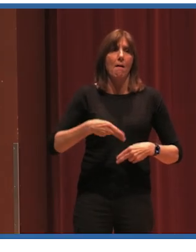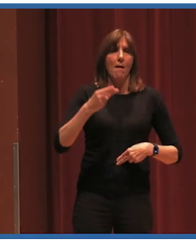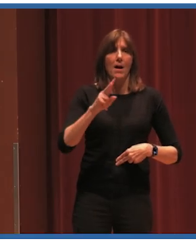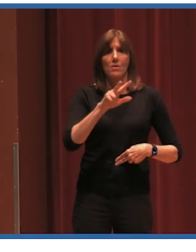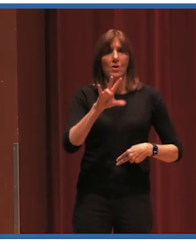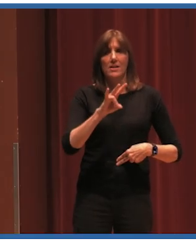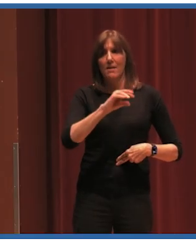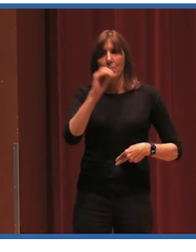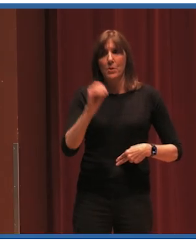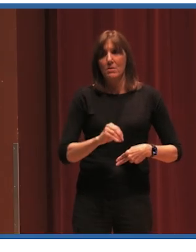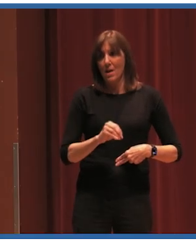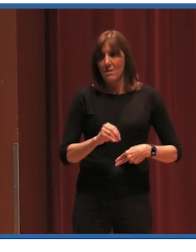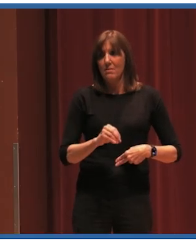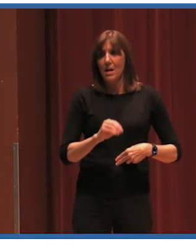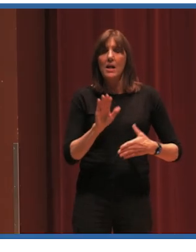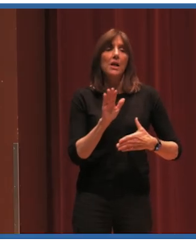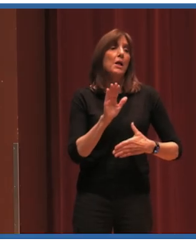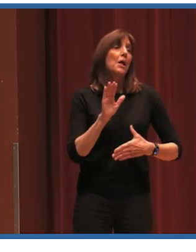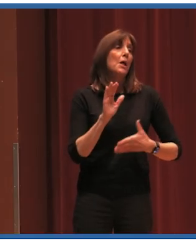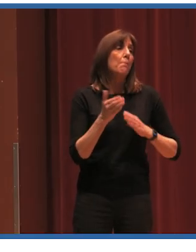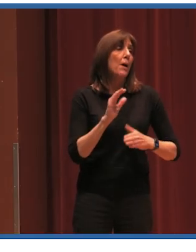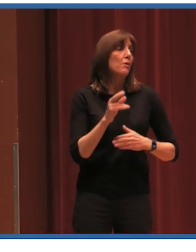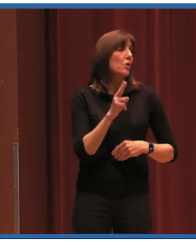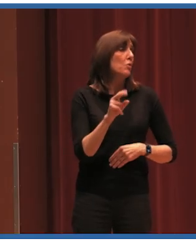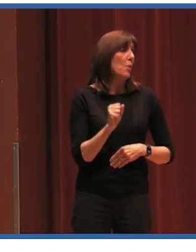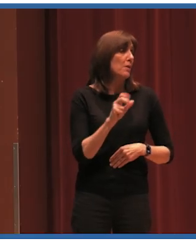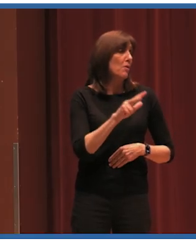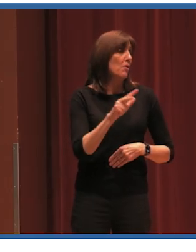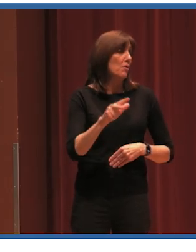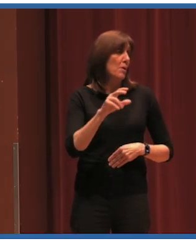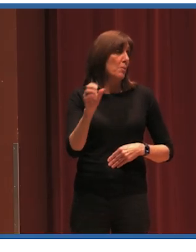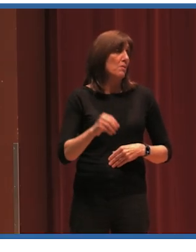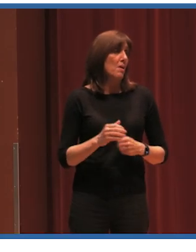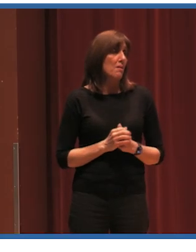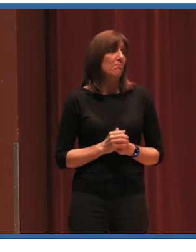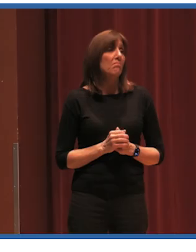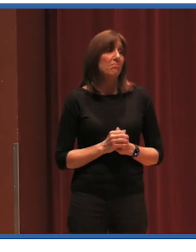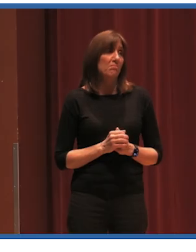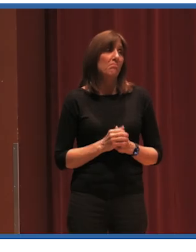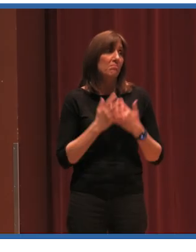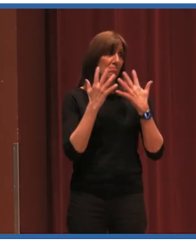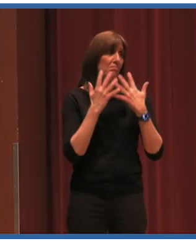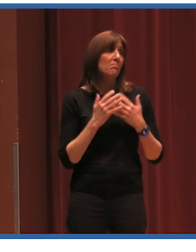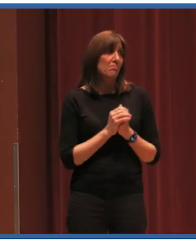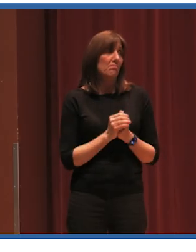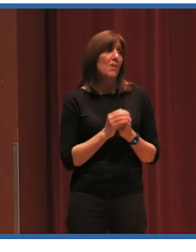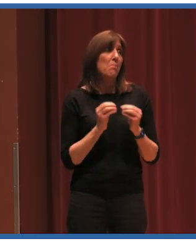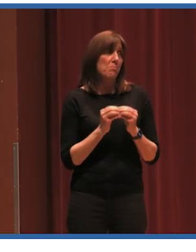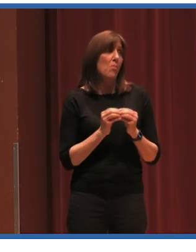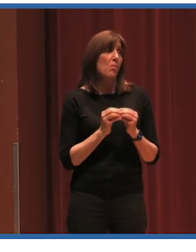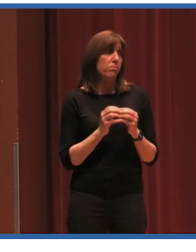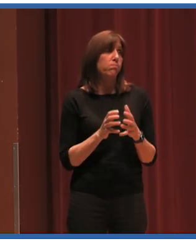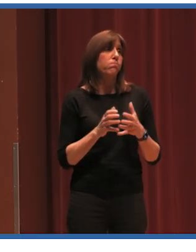the rest of the US at 33%. And there are many, unfortunately, many obesity-related